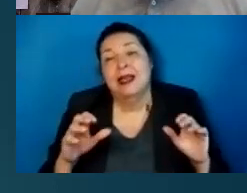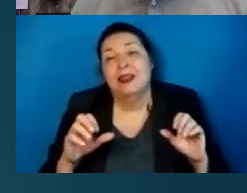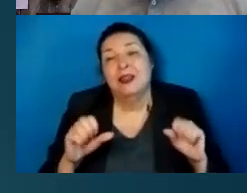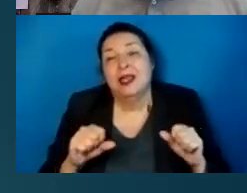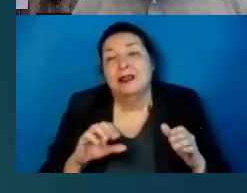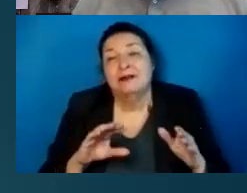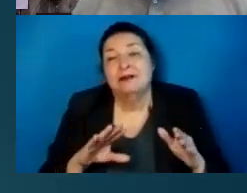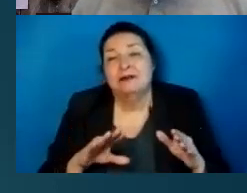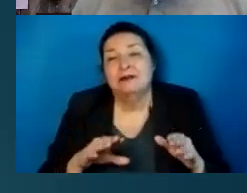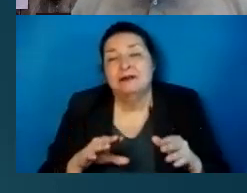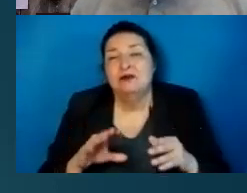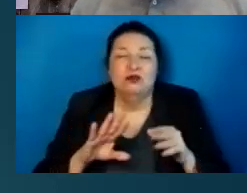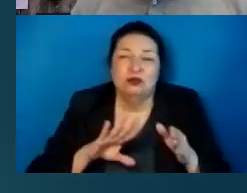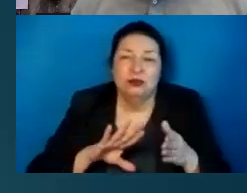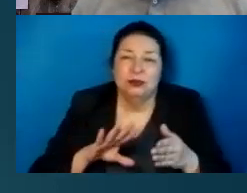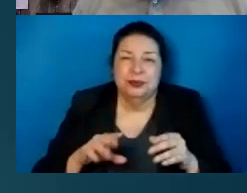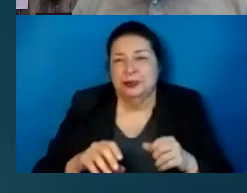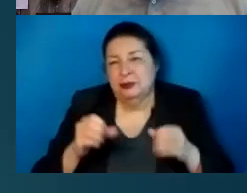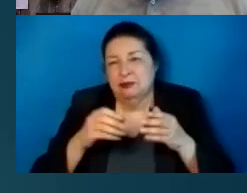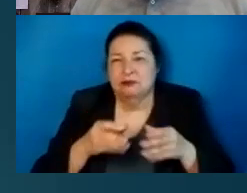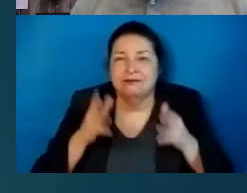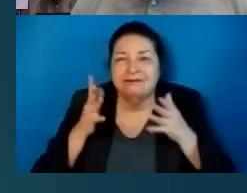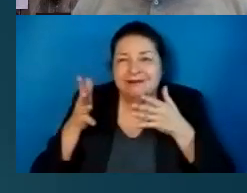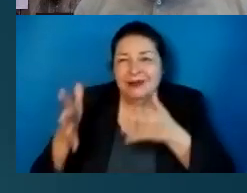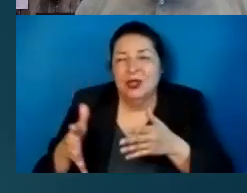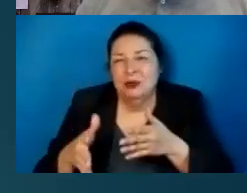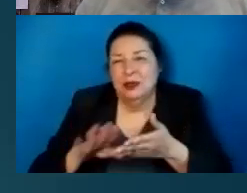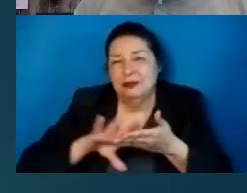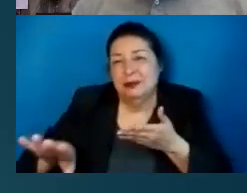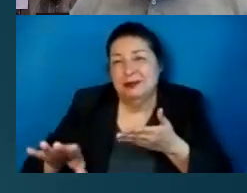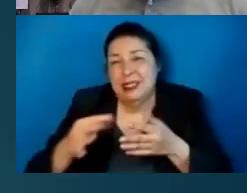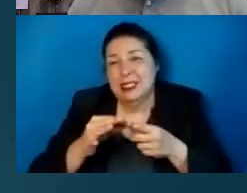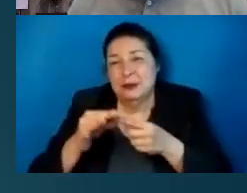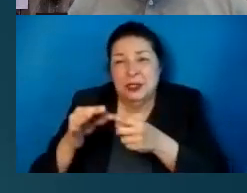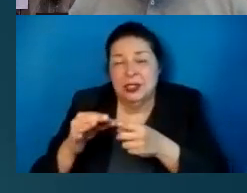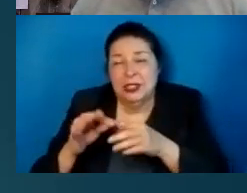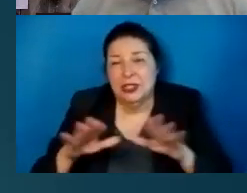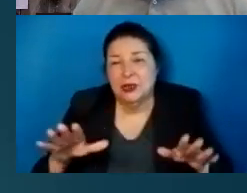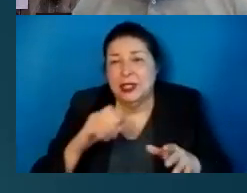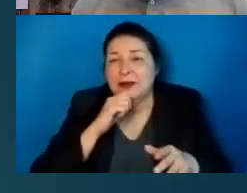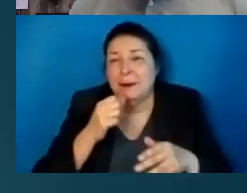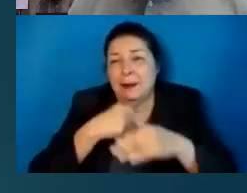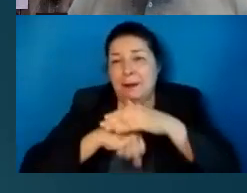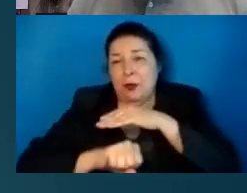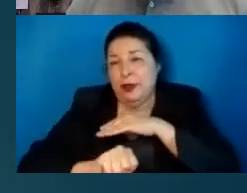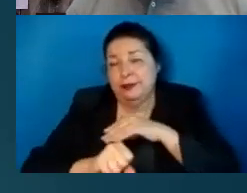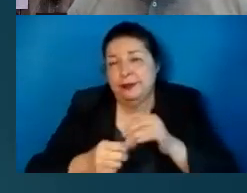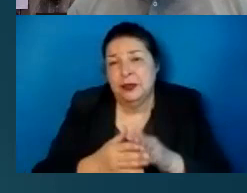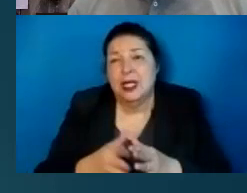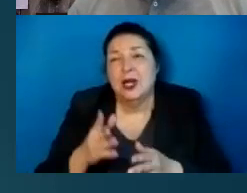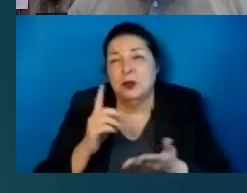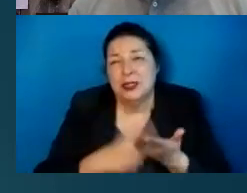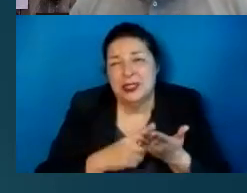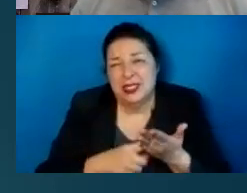disposable, especially those children that have not been born yet. And we'll get into a little bit of that in a few